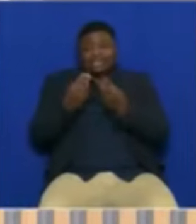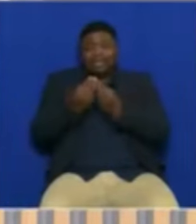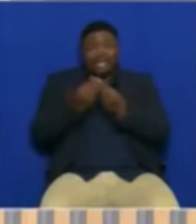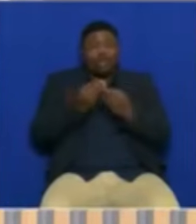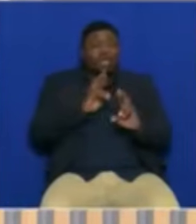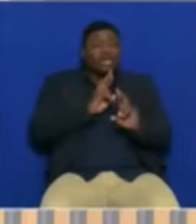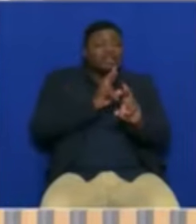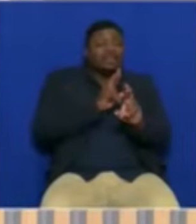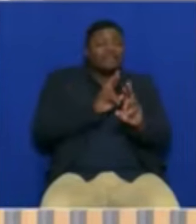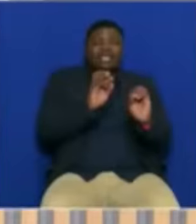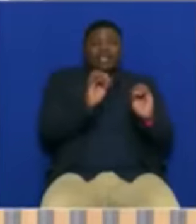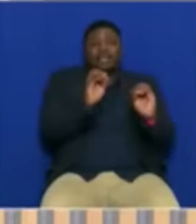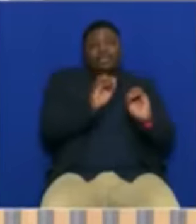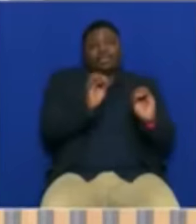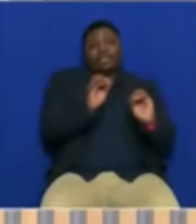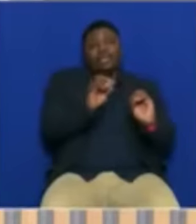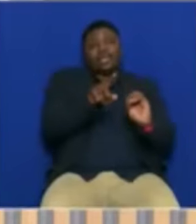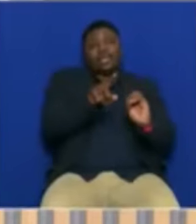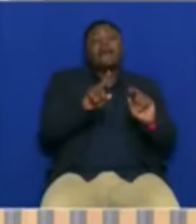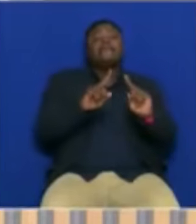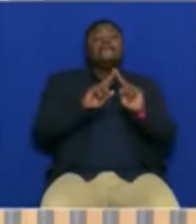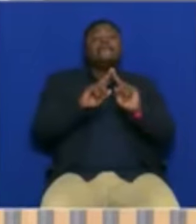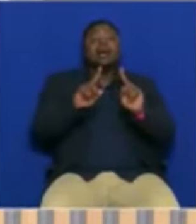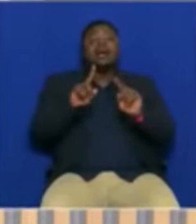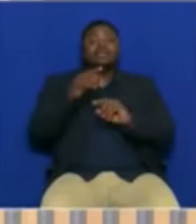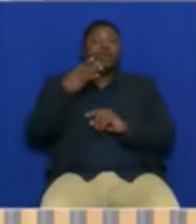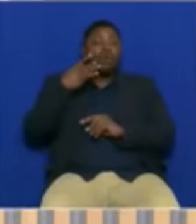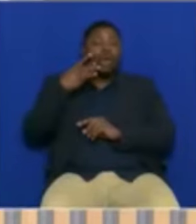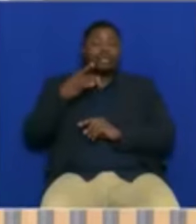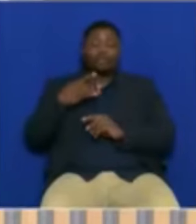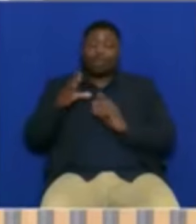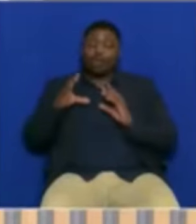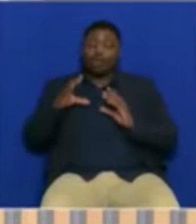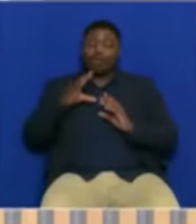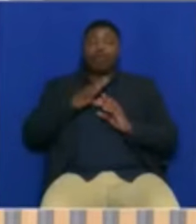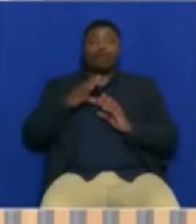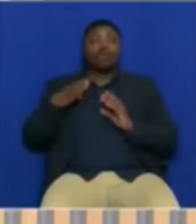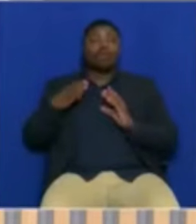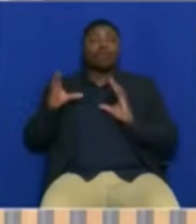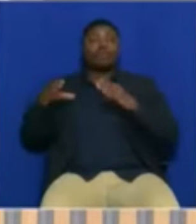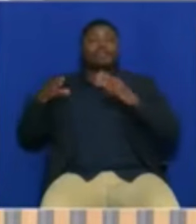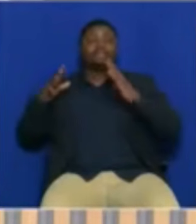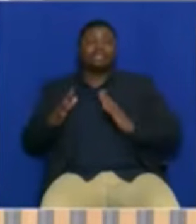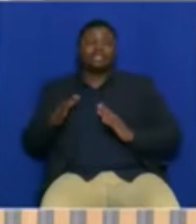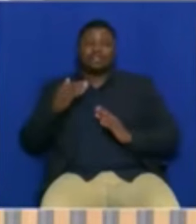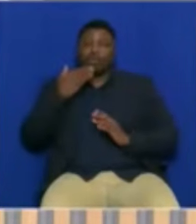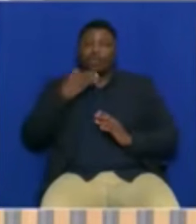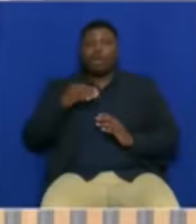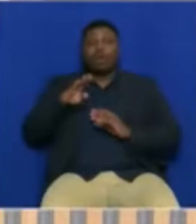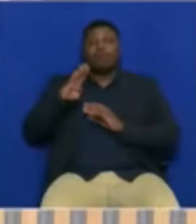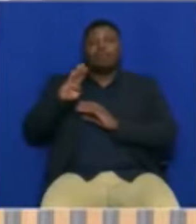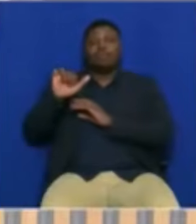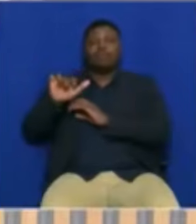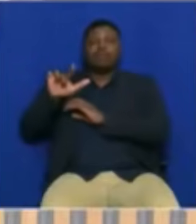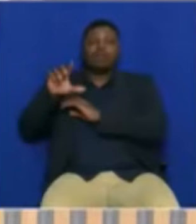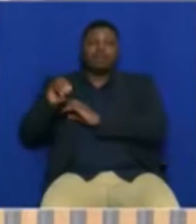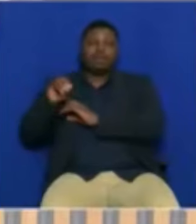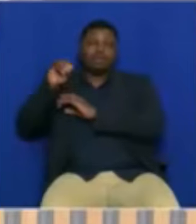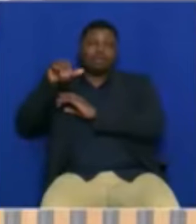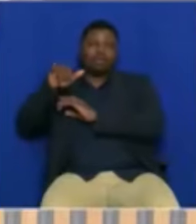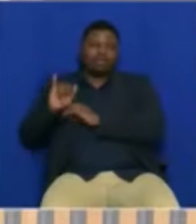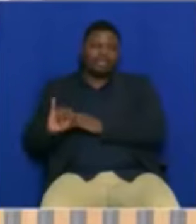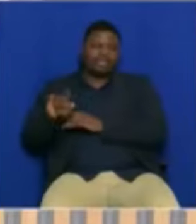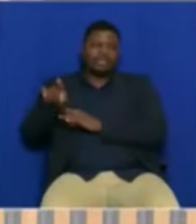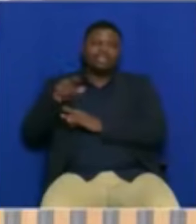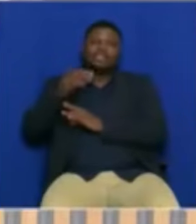when Commissioner Baloyi was engaging you. You have agreed that we will not find this